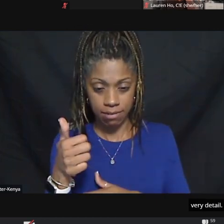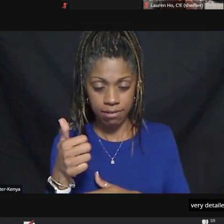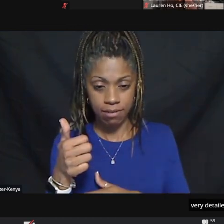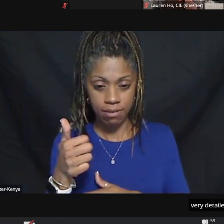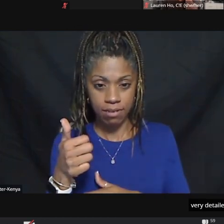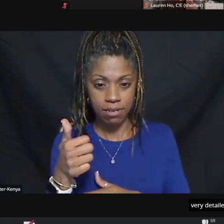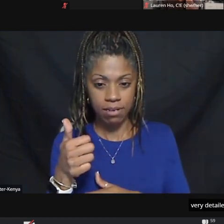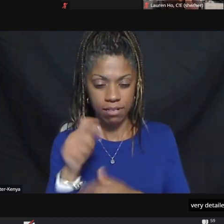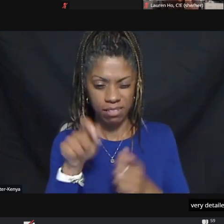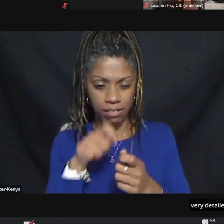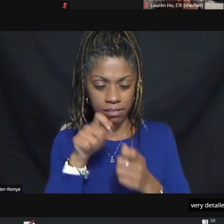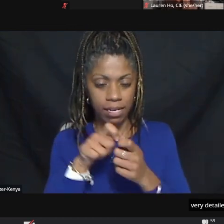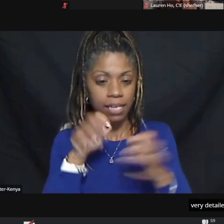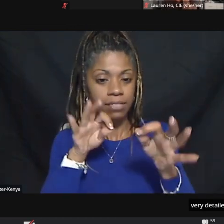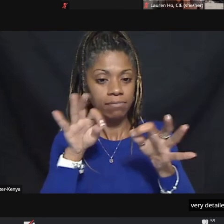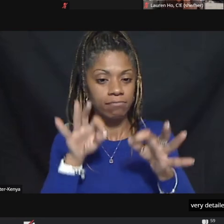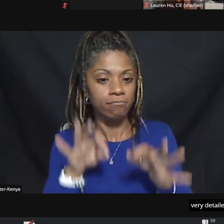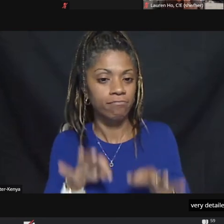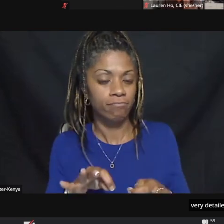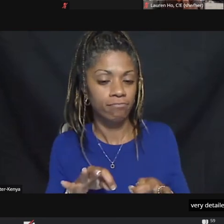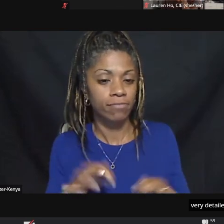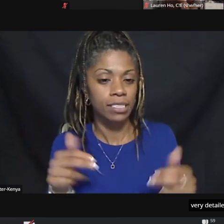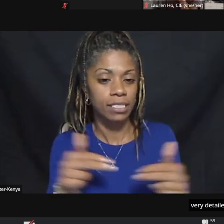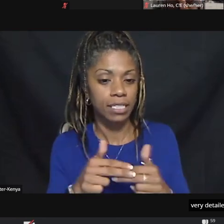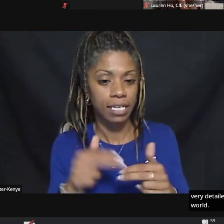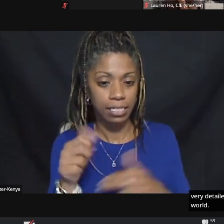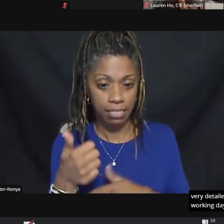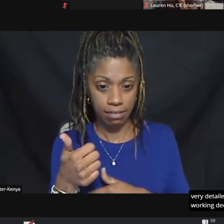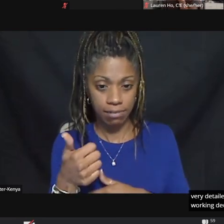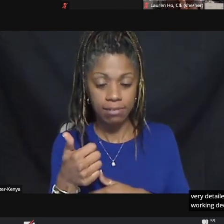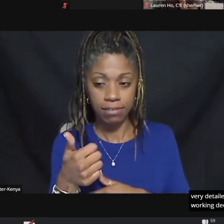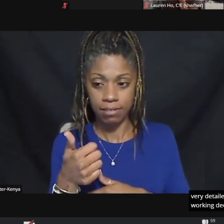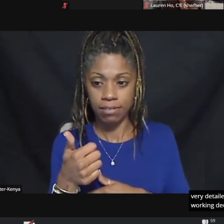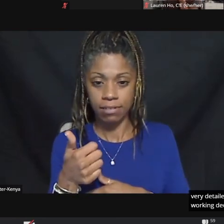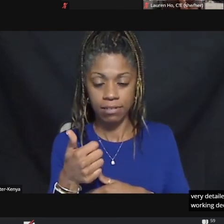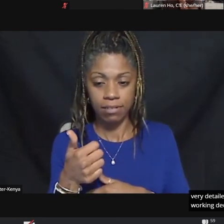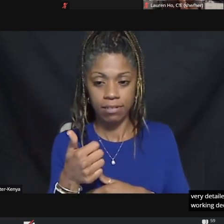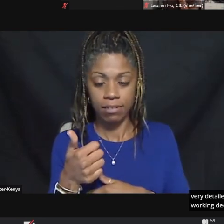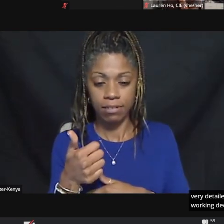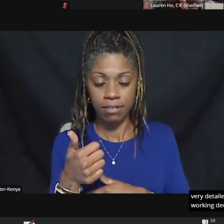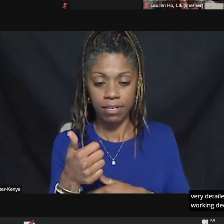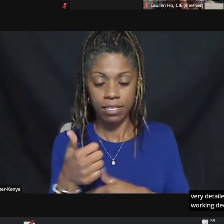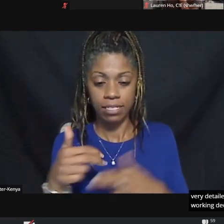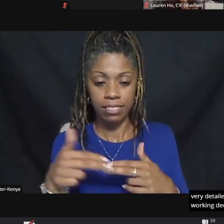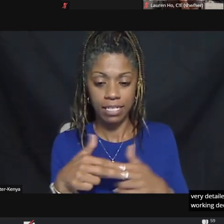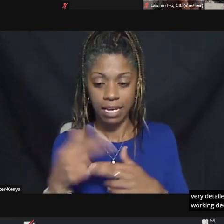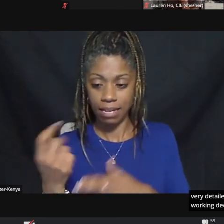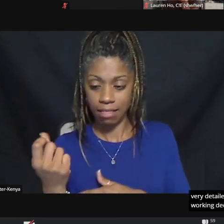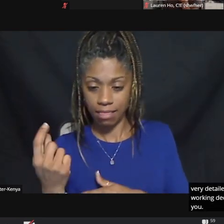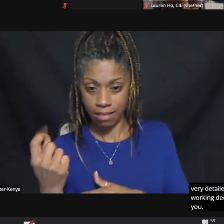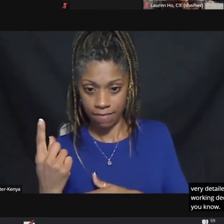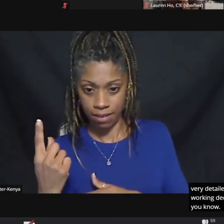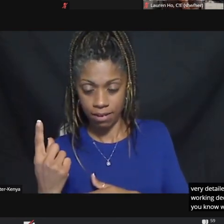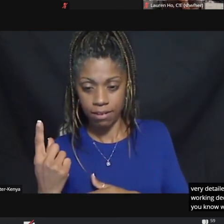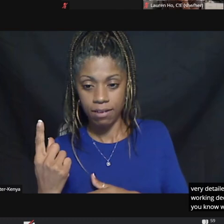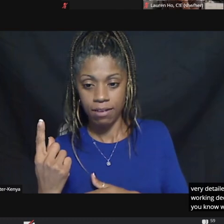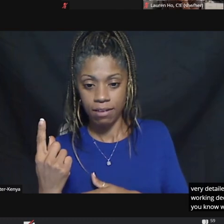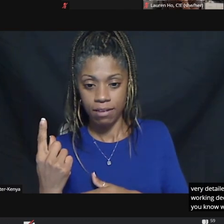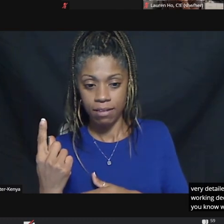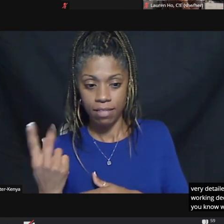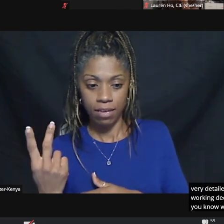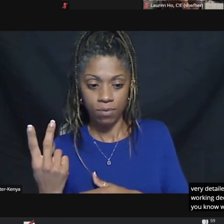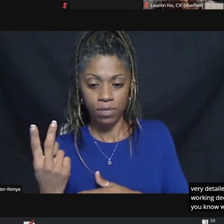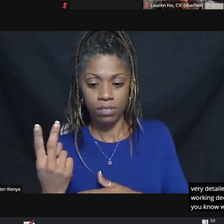detailed directions for this. Slide 10 in the working deck. And slide 11 in the working deck helps you know which slides to go look